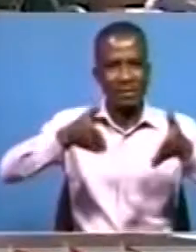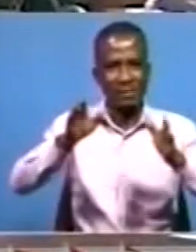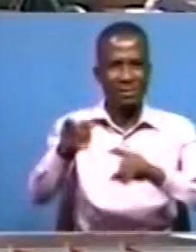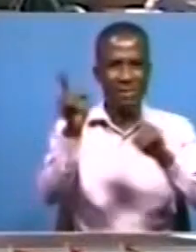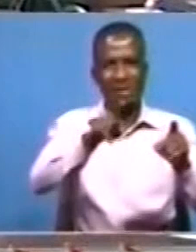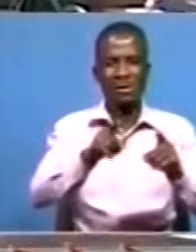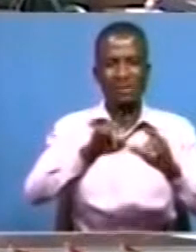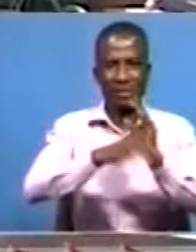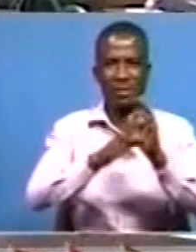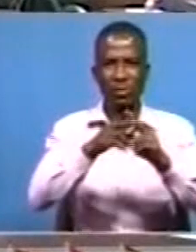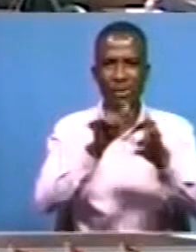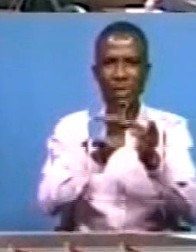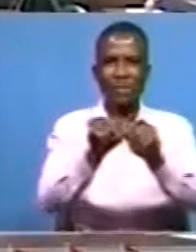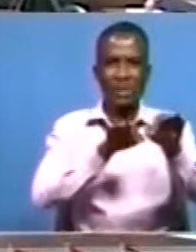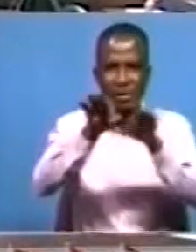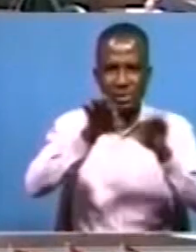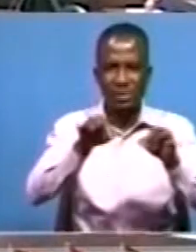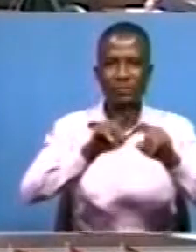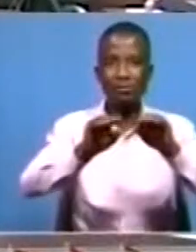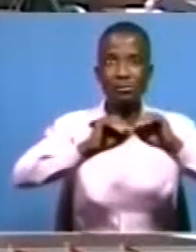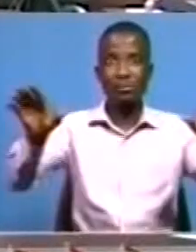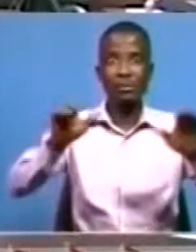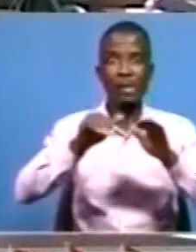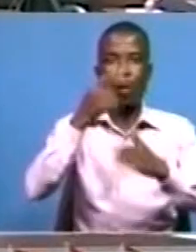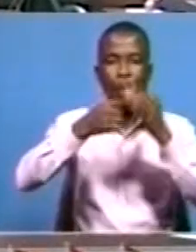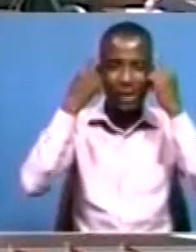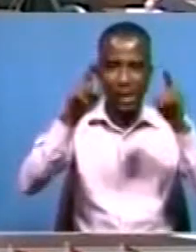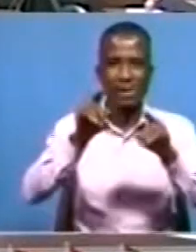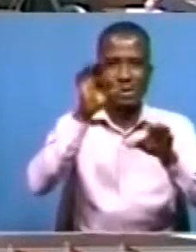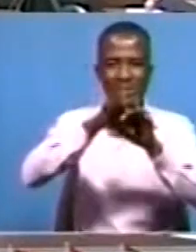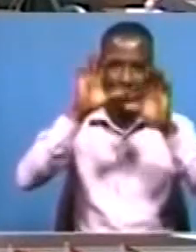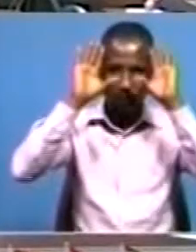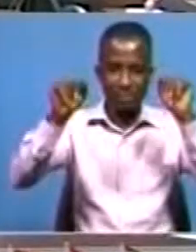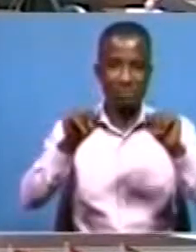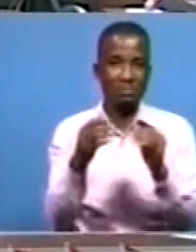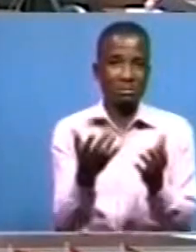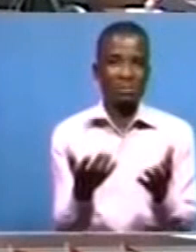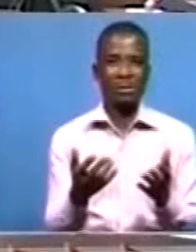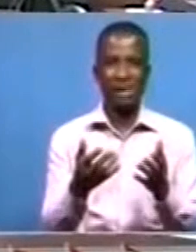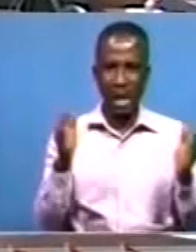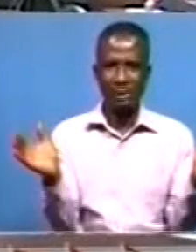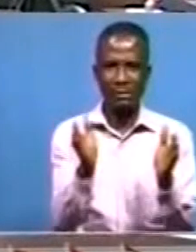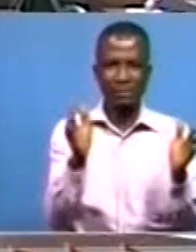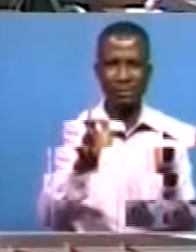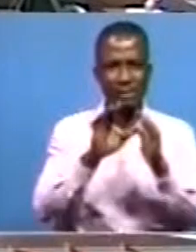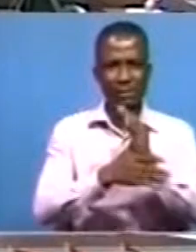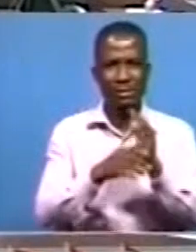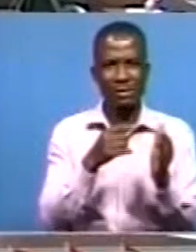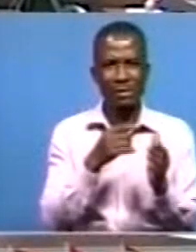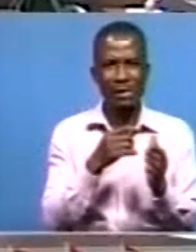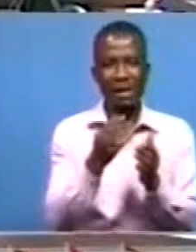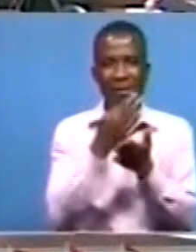her, such that she should be compelled to testify as a witness of the petitioner. He urges that